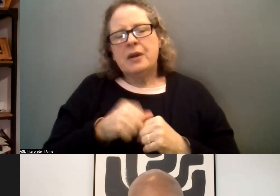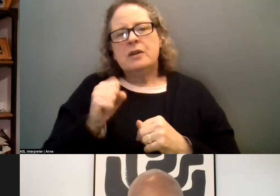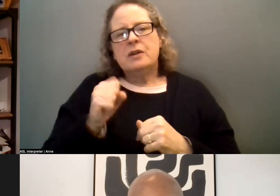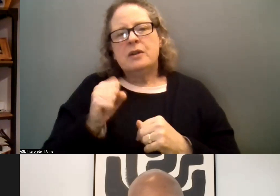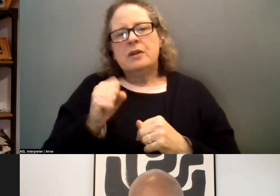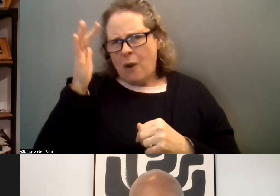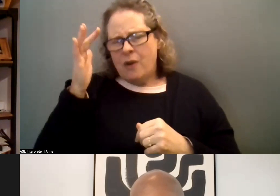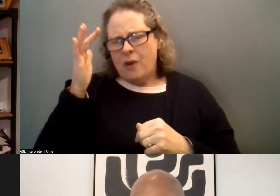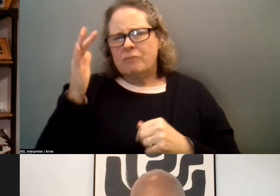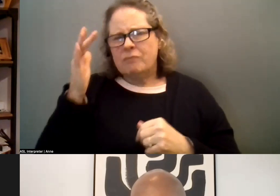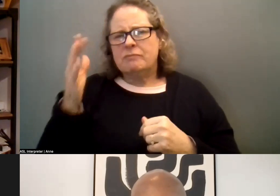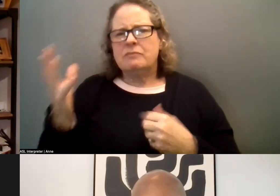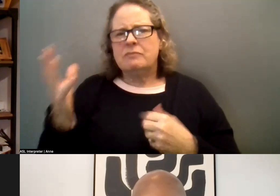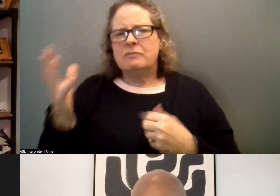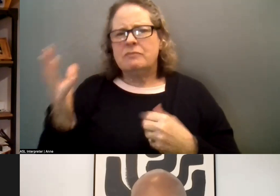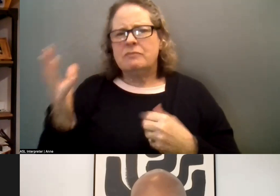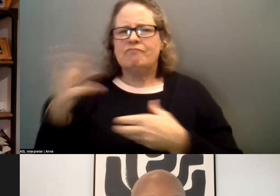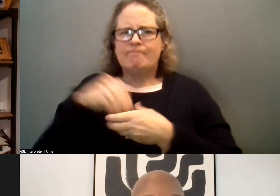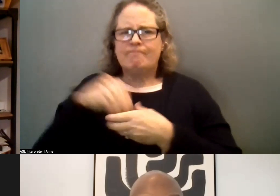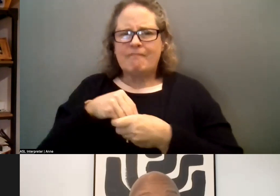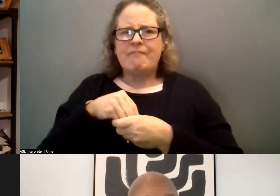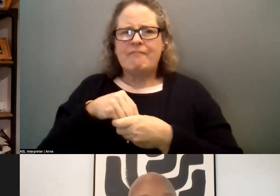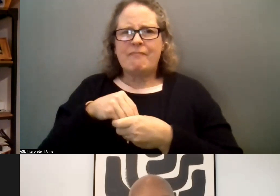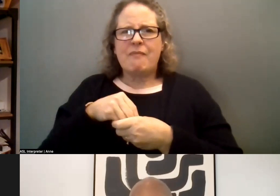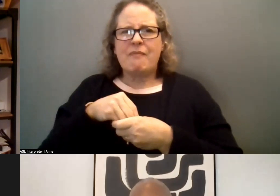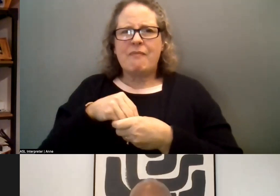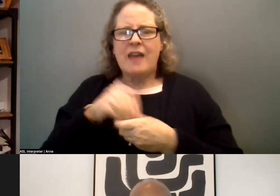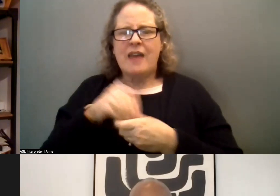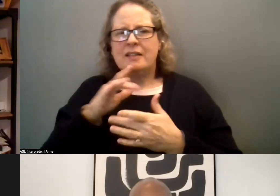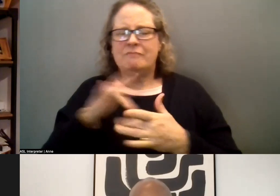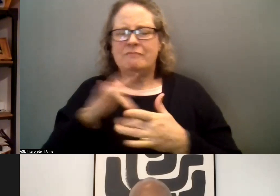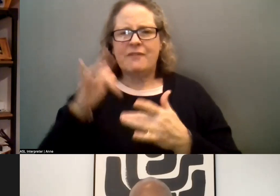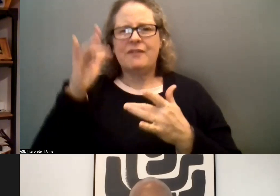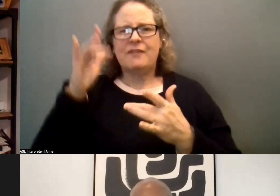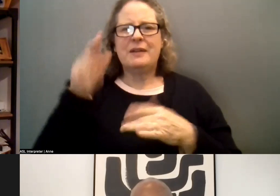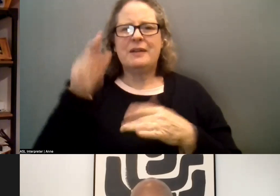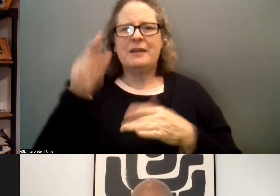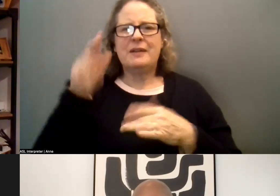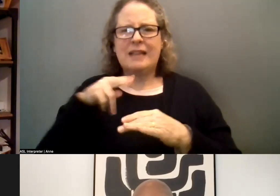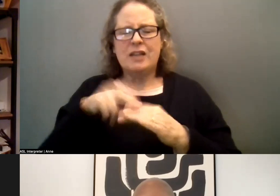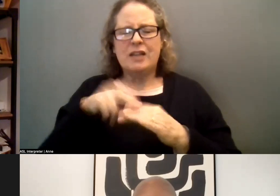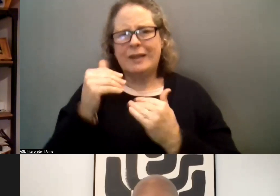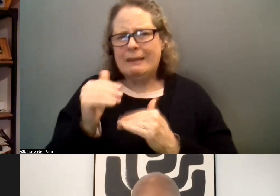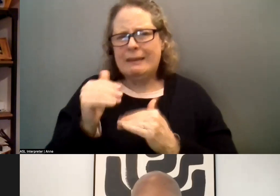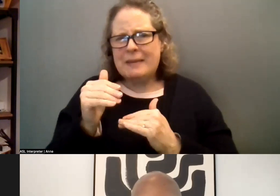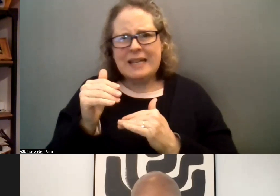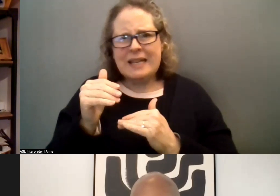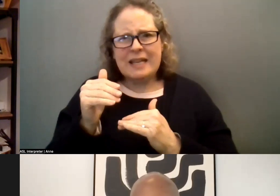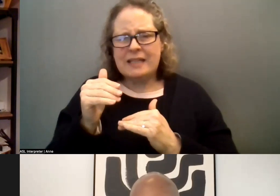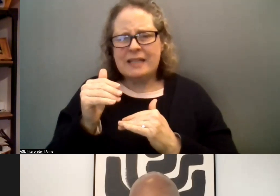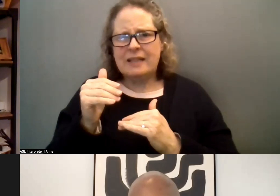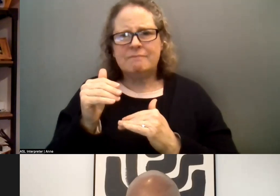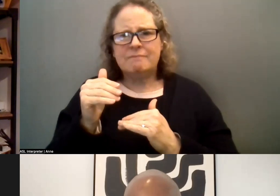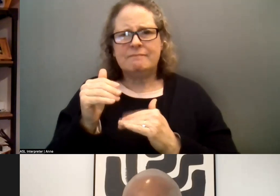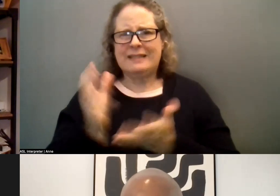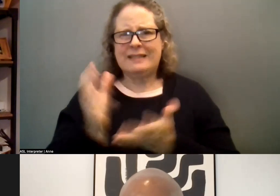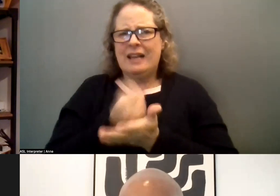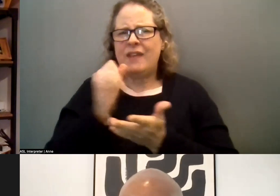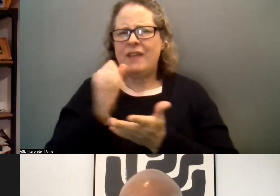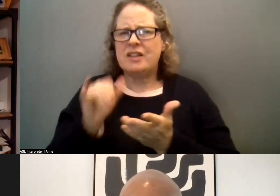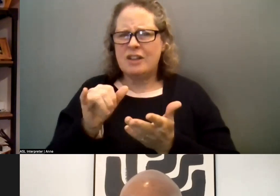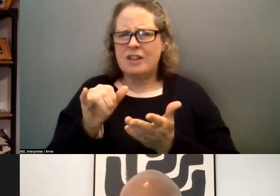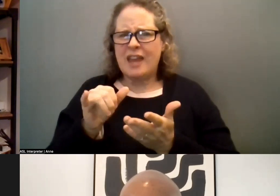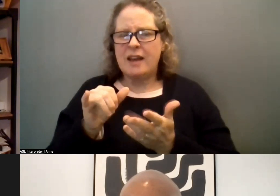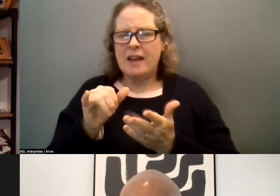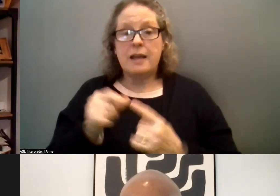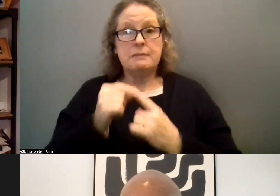to embrace the ephemeral nature of it and the very, very limited nature of it and really take advantage of that, especially as we're thinking of